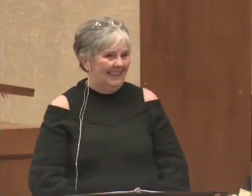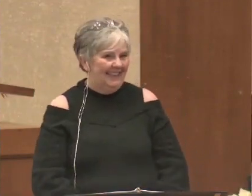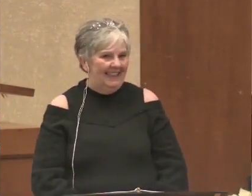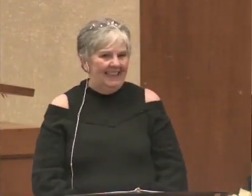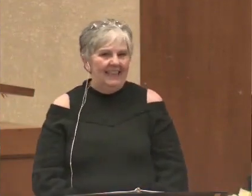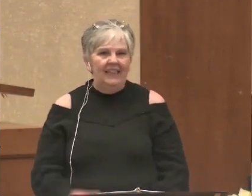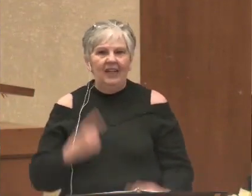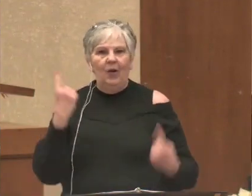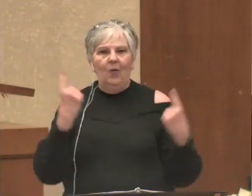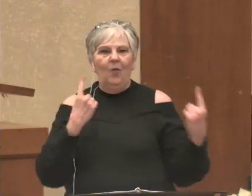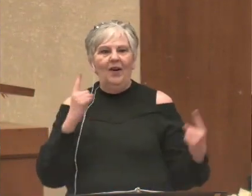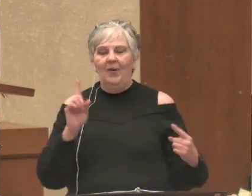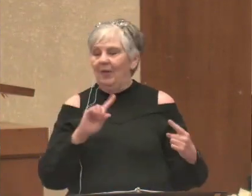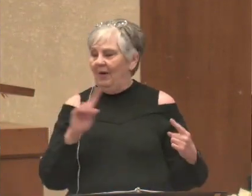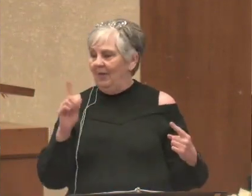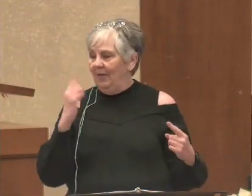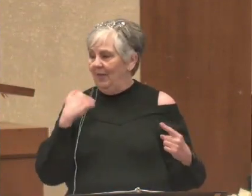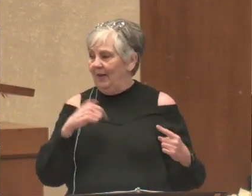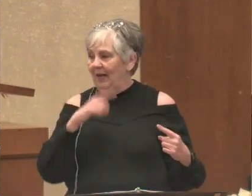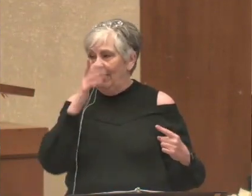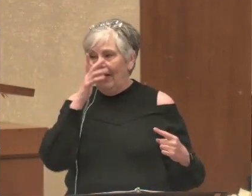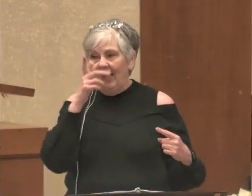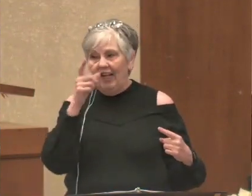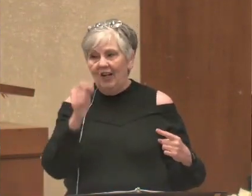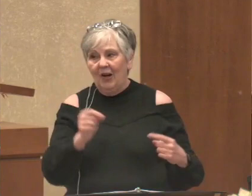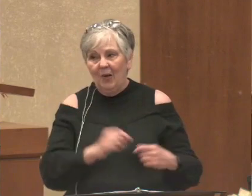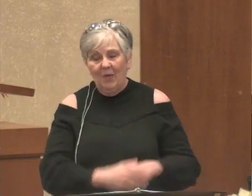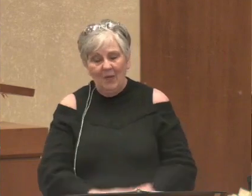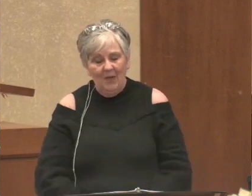I wonder where we're going.